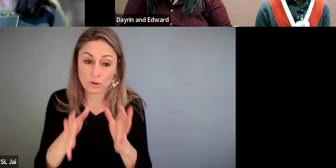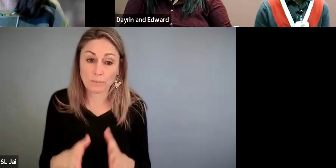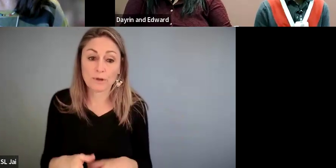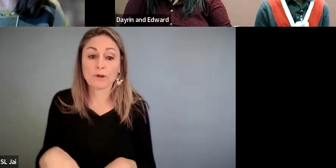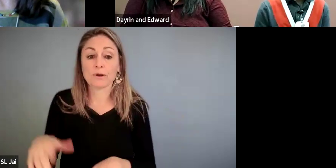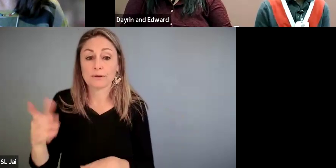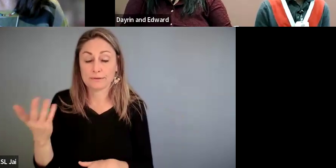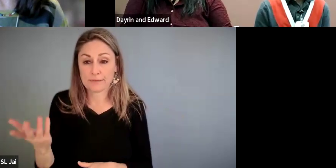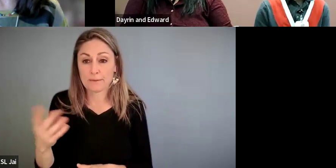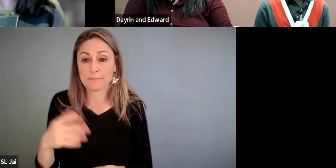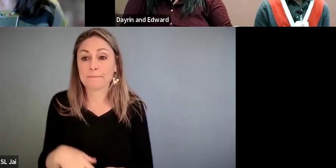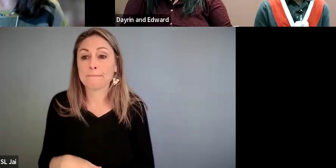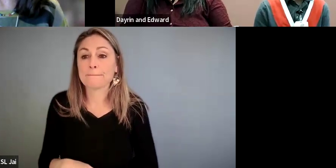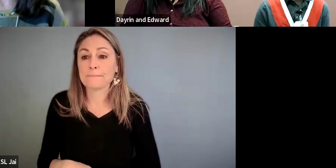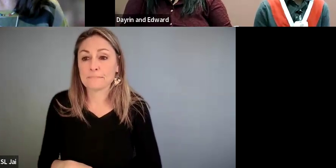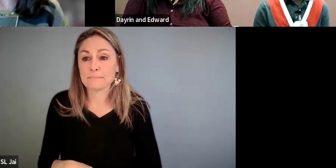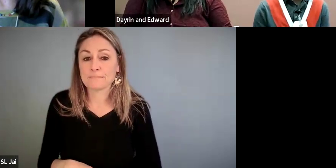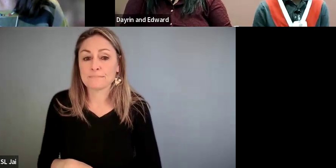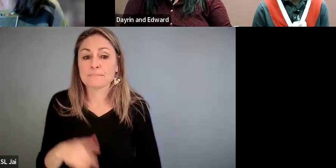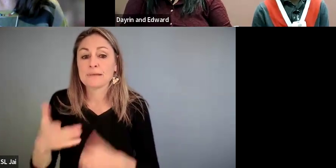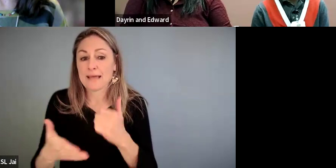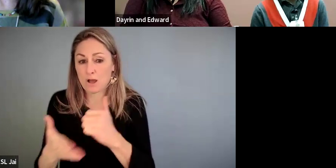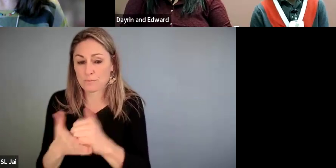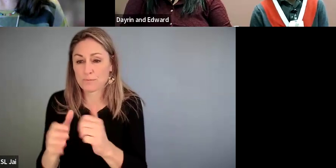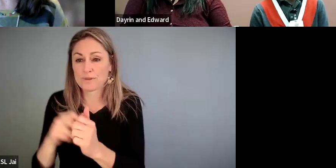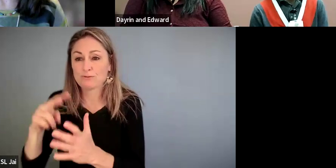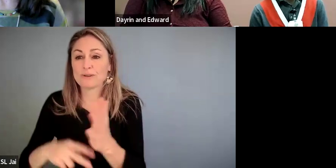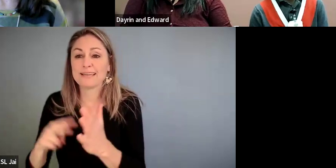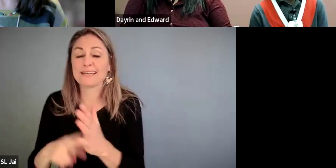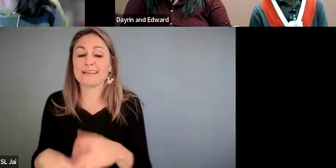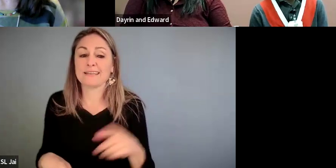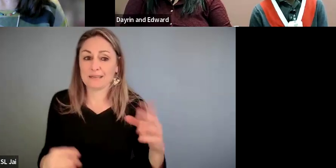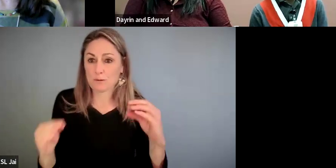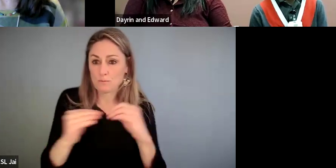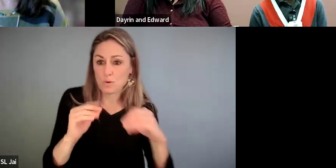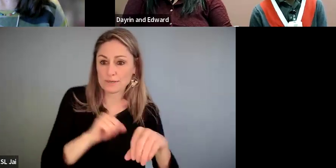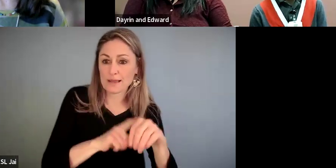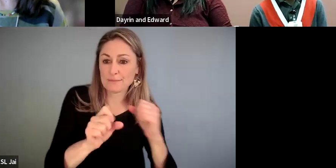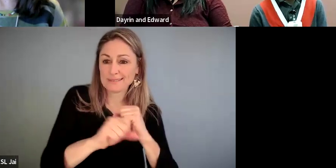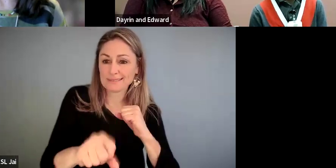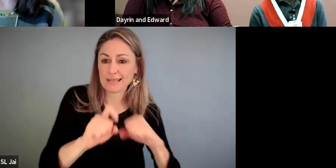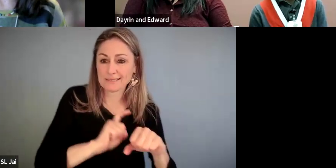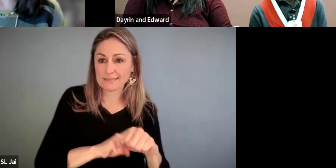interpreter. Yeah, Time, help reading. more time, that's really important.